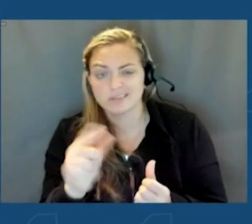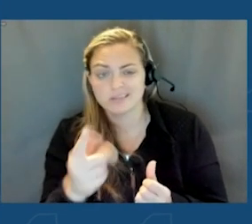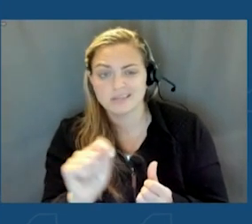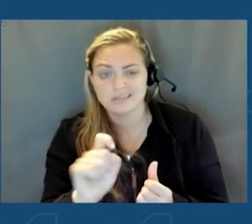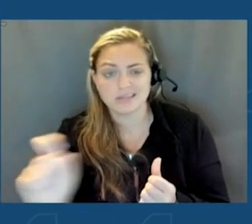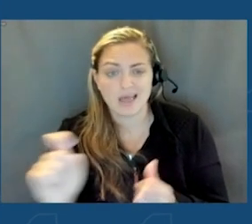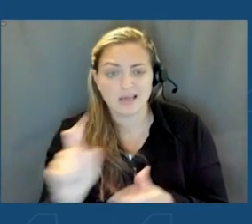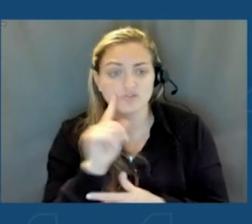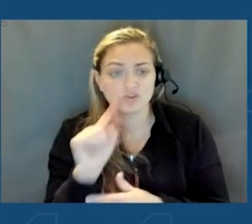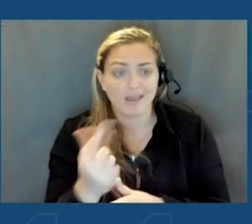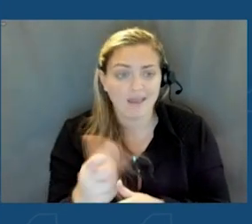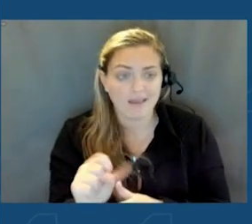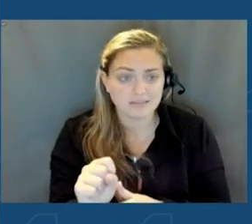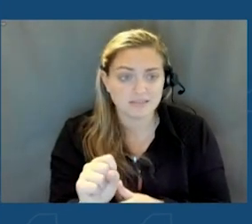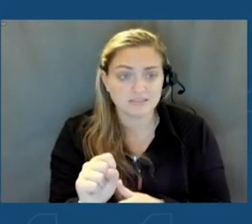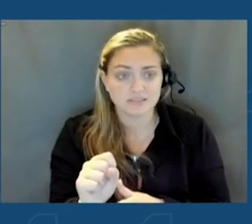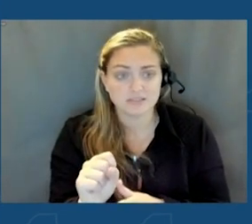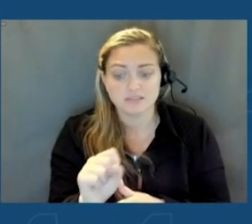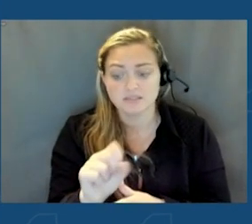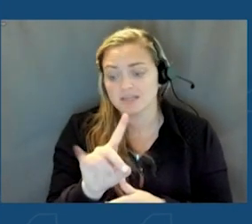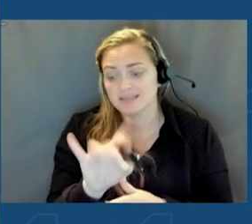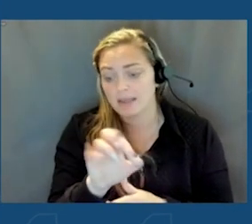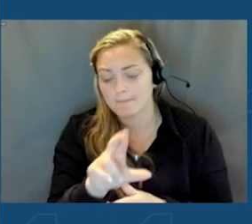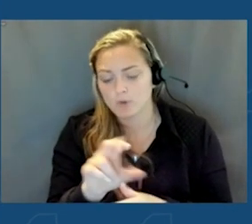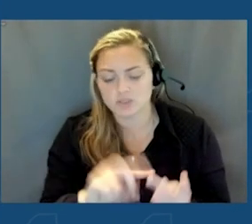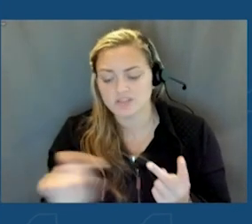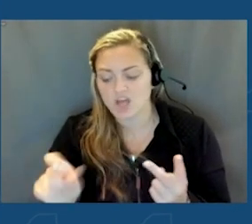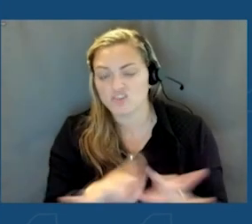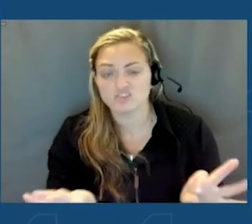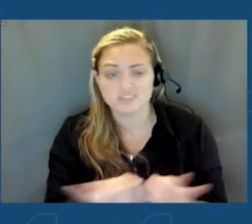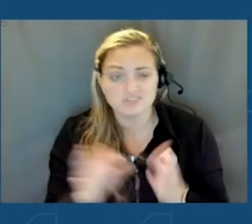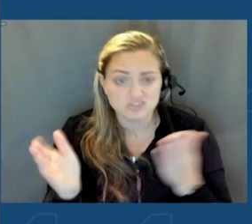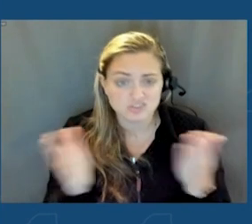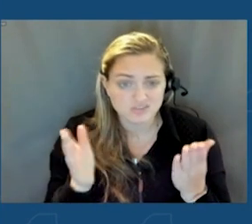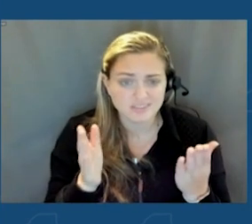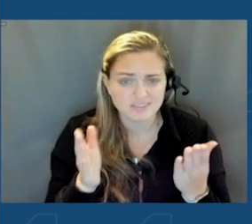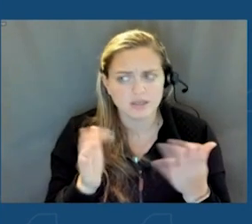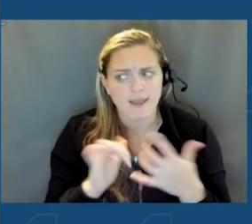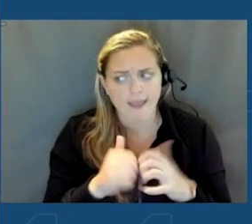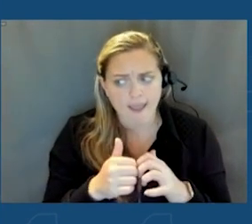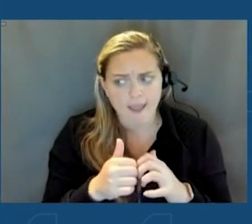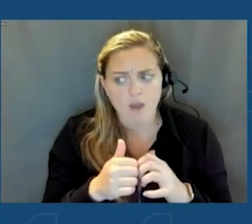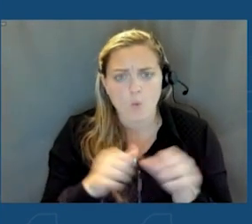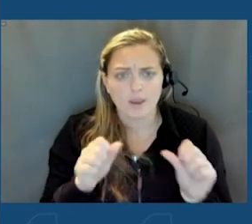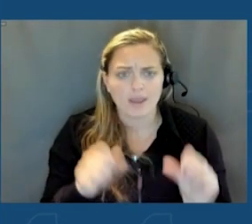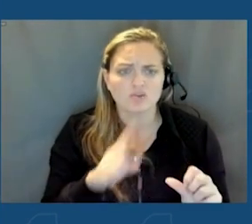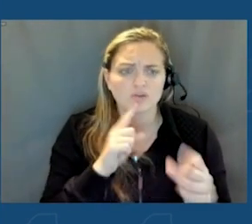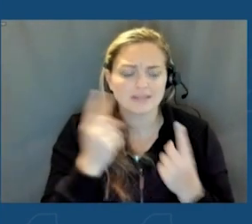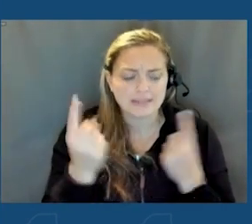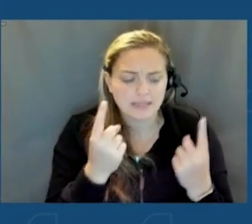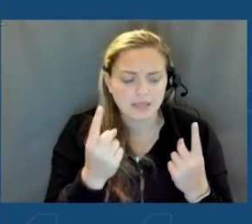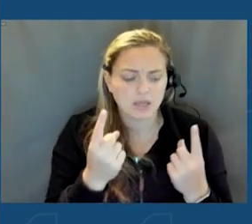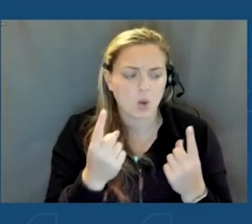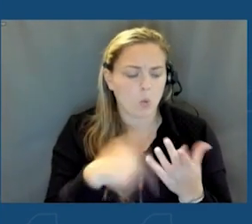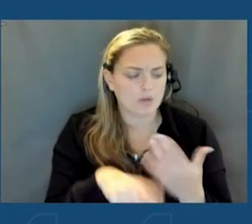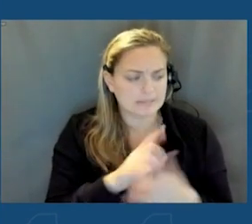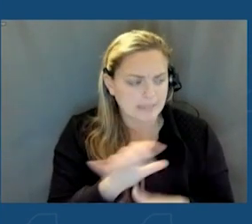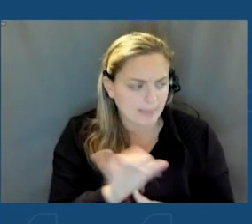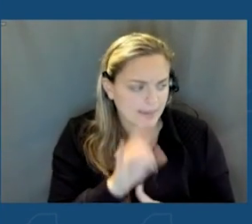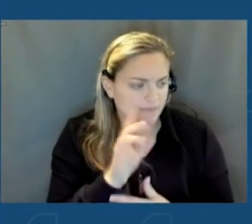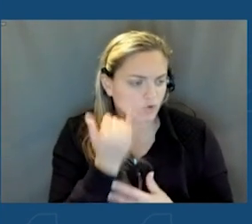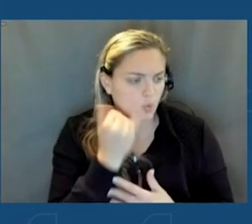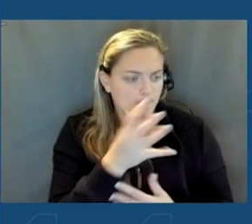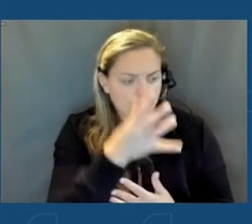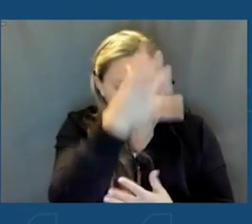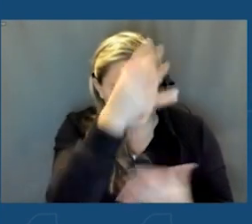tax, diapers, other essential services. These are ways that we're just really thinking what it's like to be a parent today.